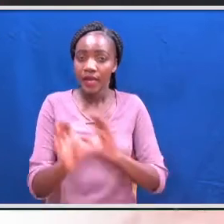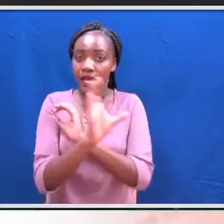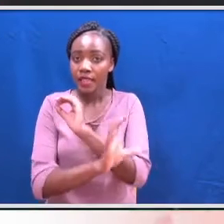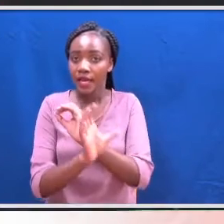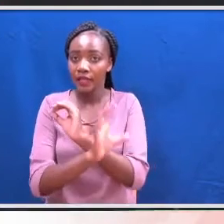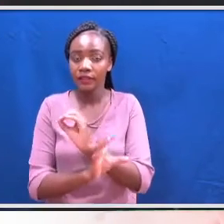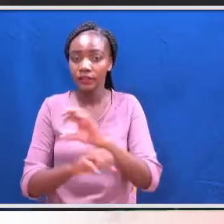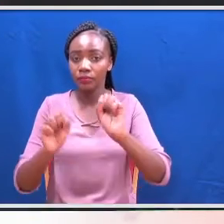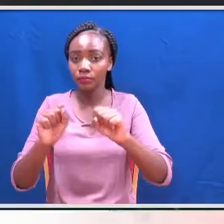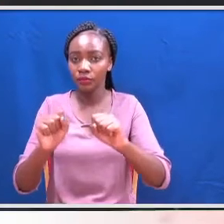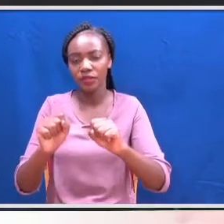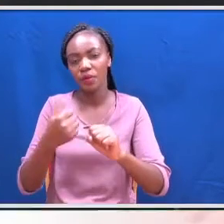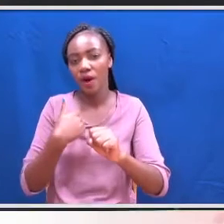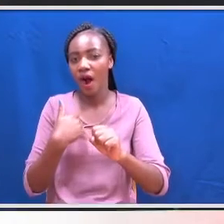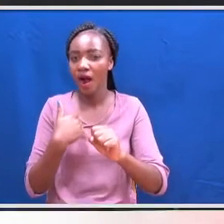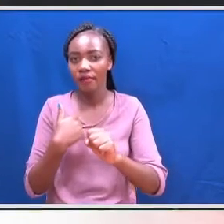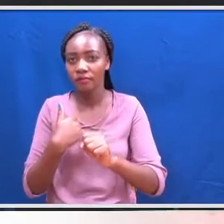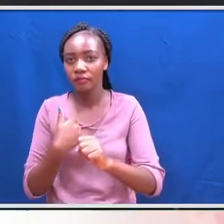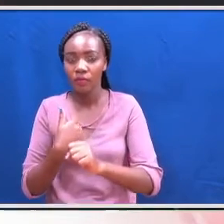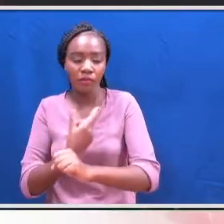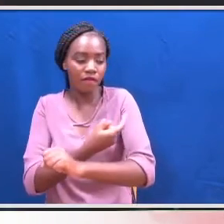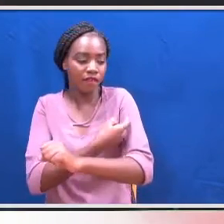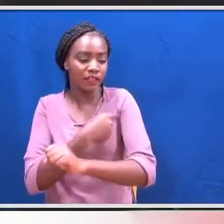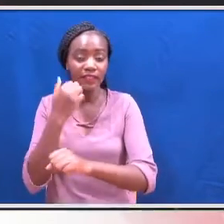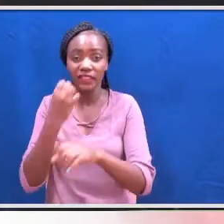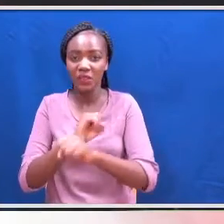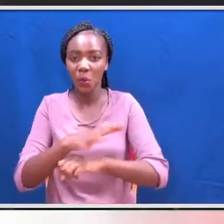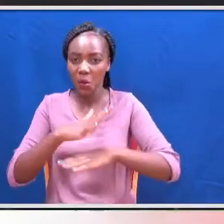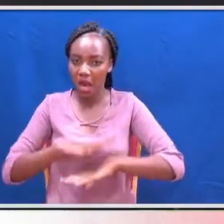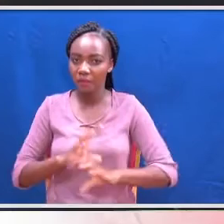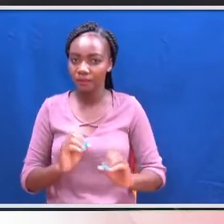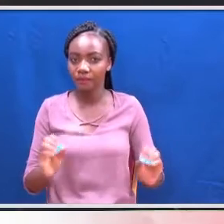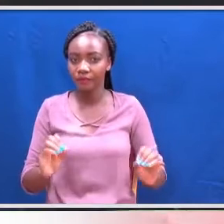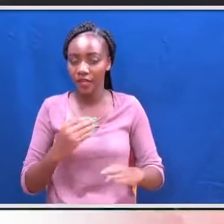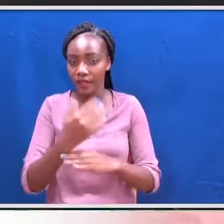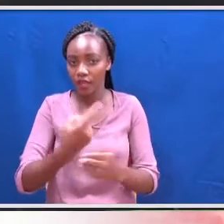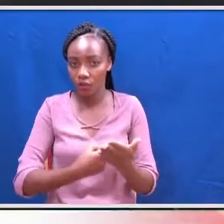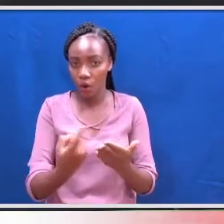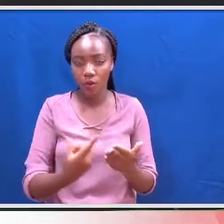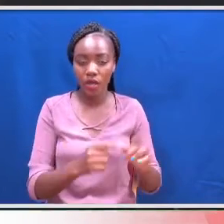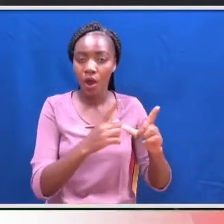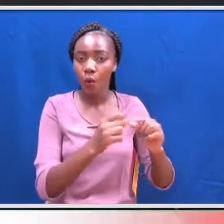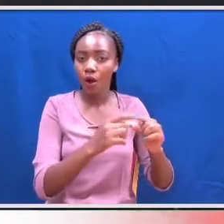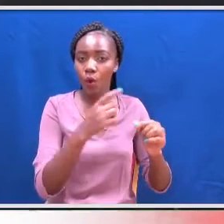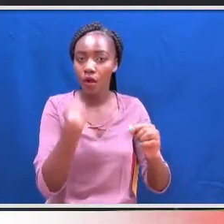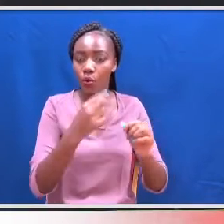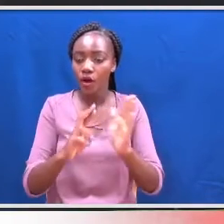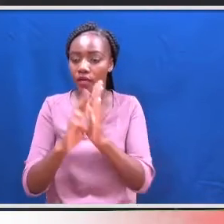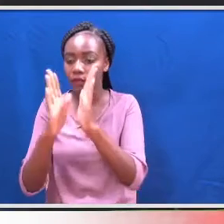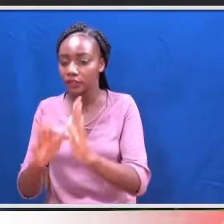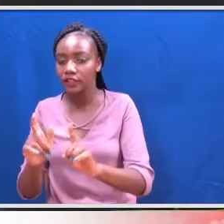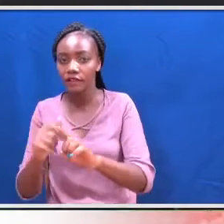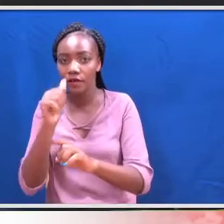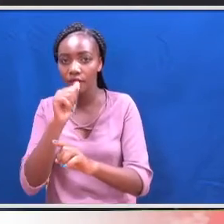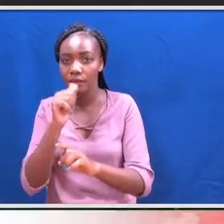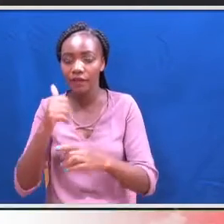country will be running out of the COVID-19 vaccine in a week's time. This is according to representatives from the